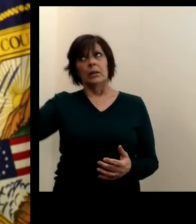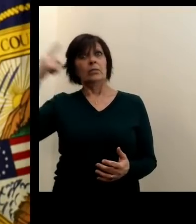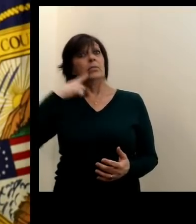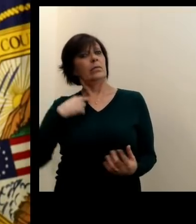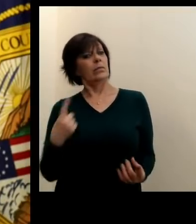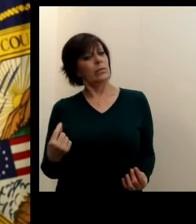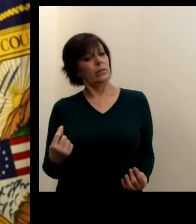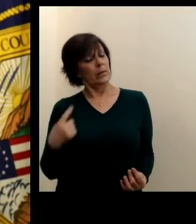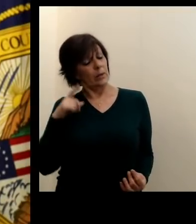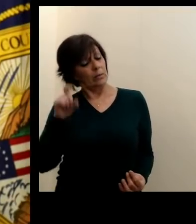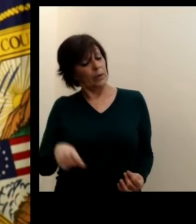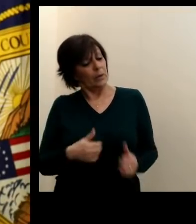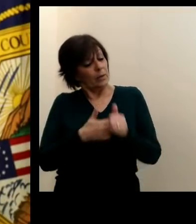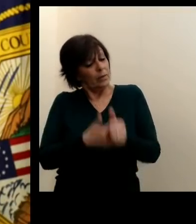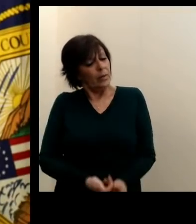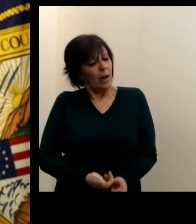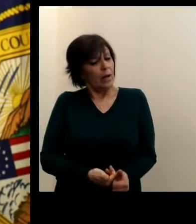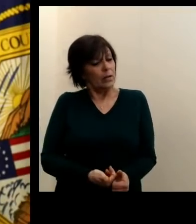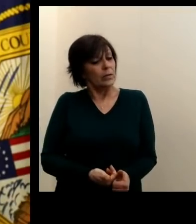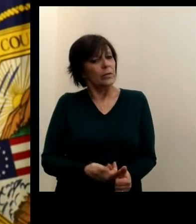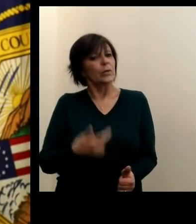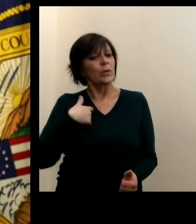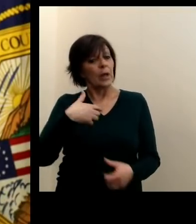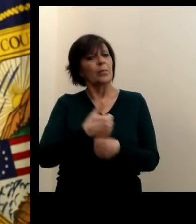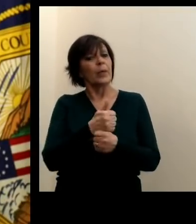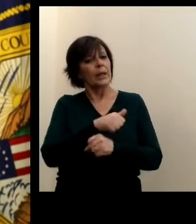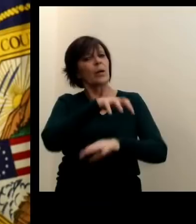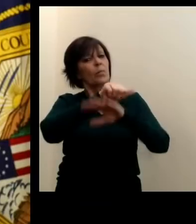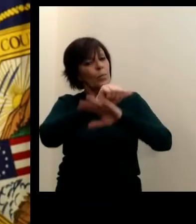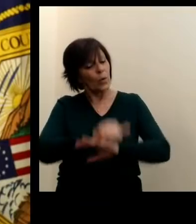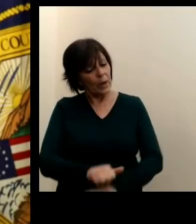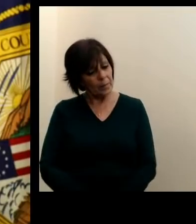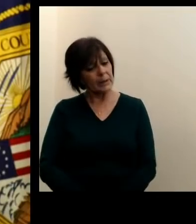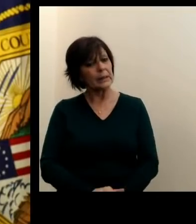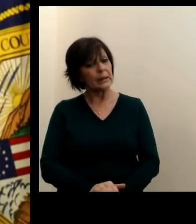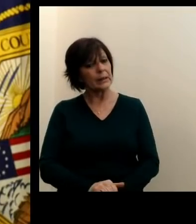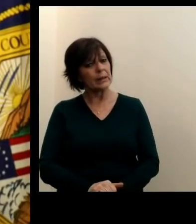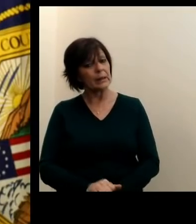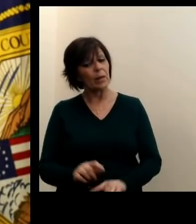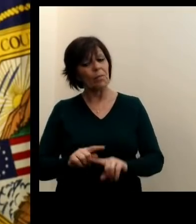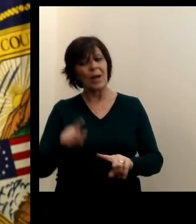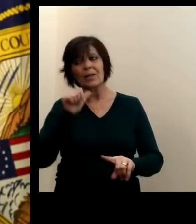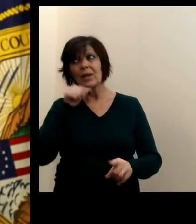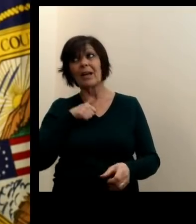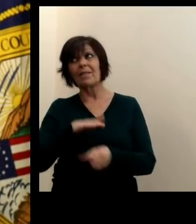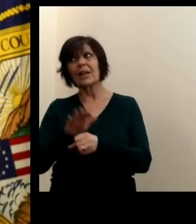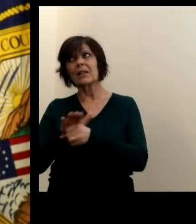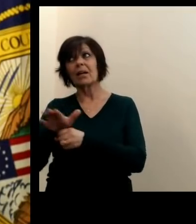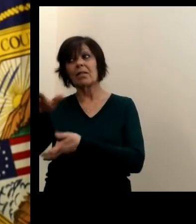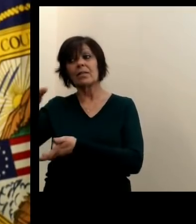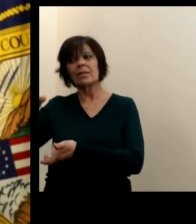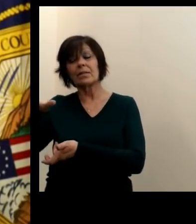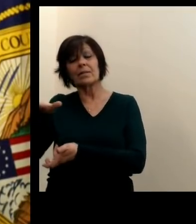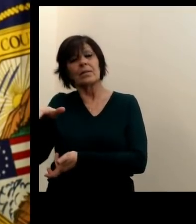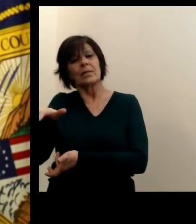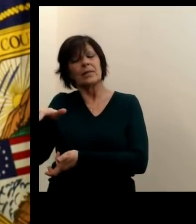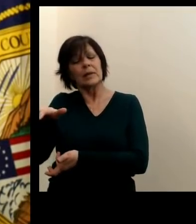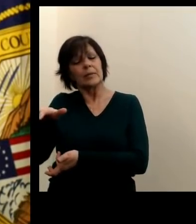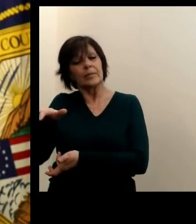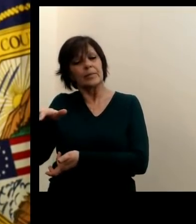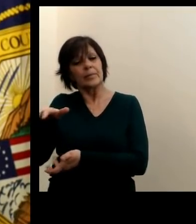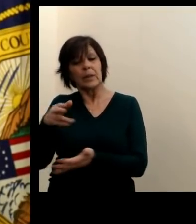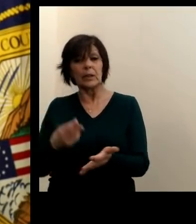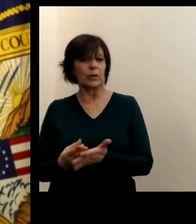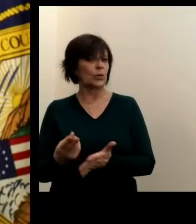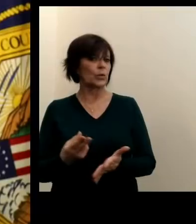York State on this. That's why we have point-of-distribution clinics scheduled beyond our vaccine supply, which is